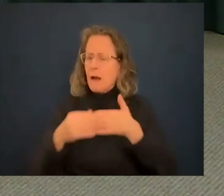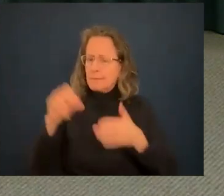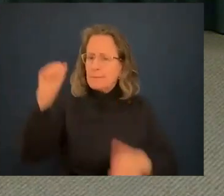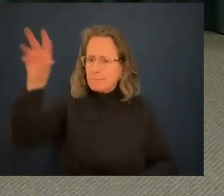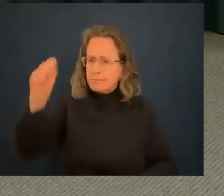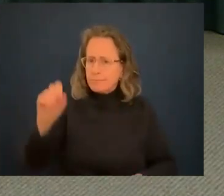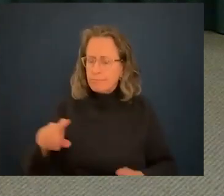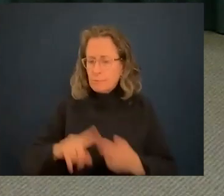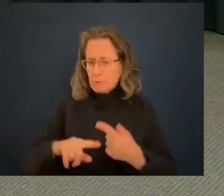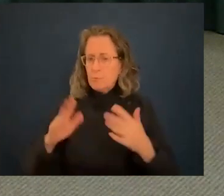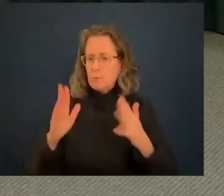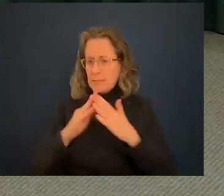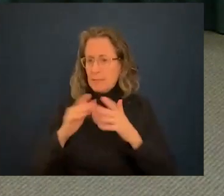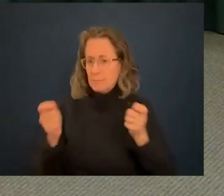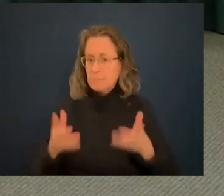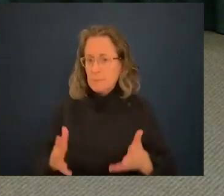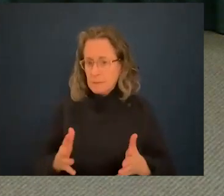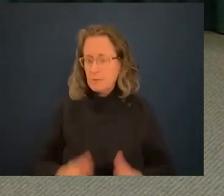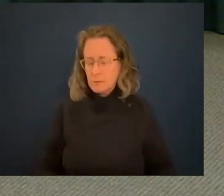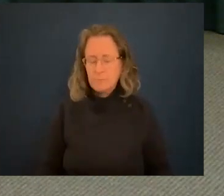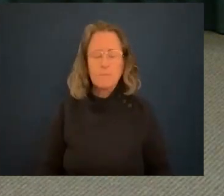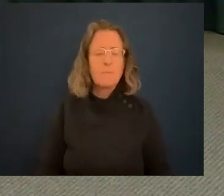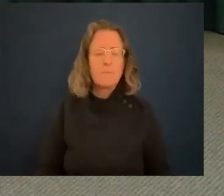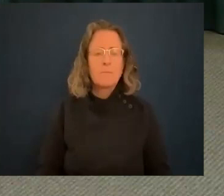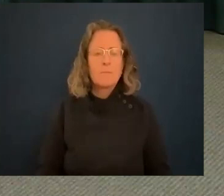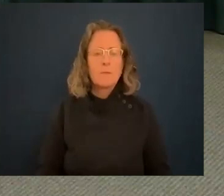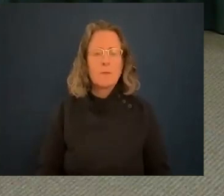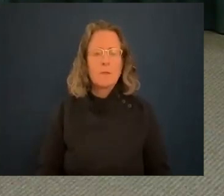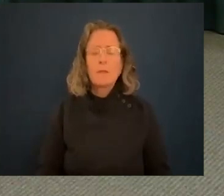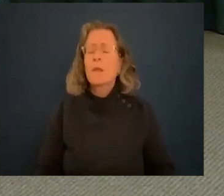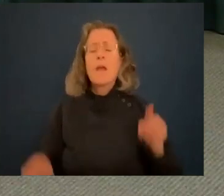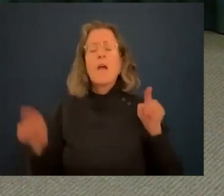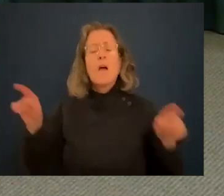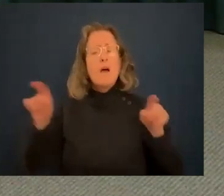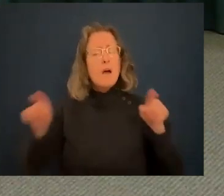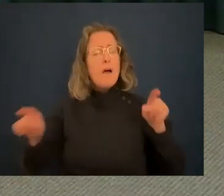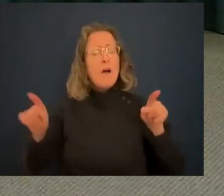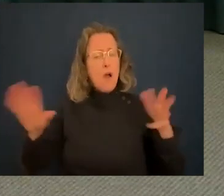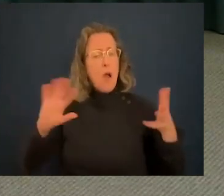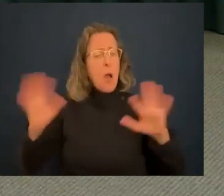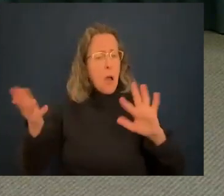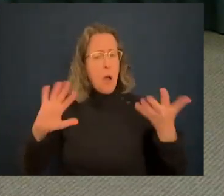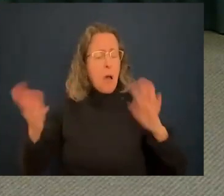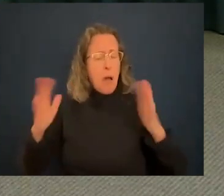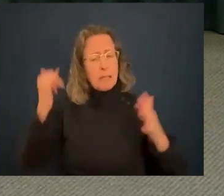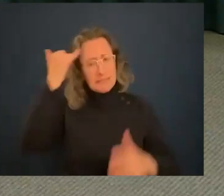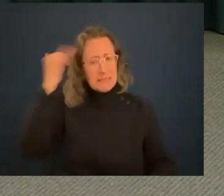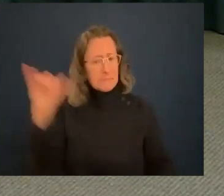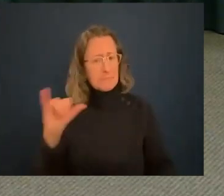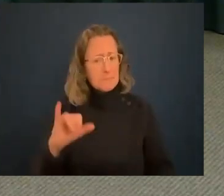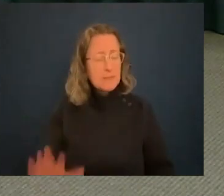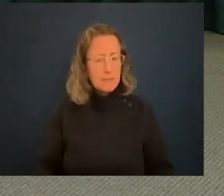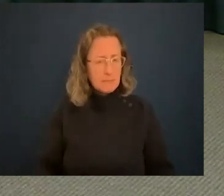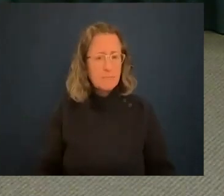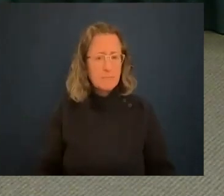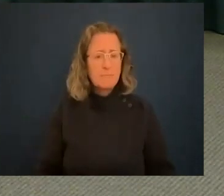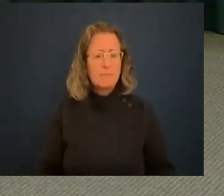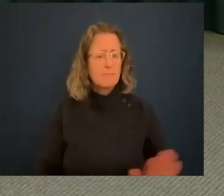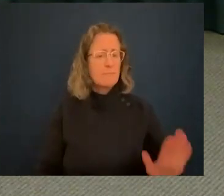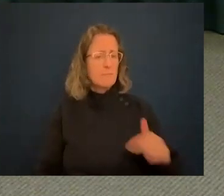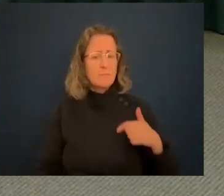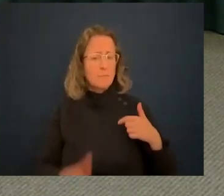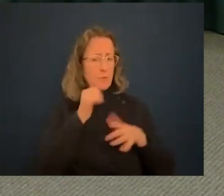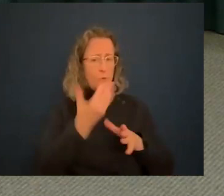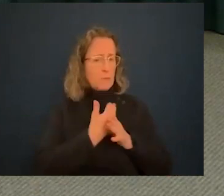on a couple of things um I don't think you're as far apart from each other right um as I really don't let me finish uh so